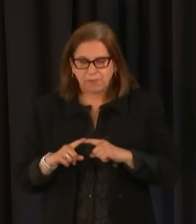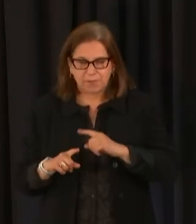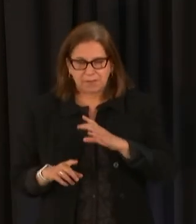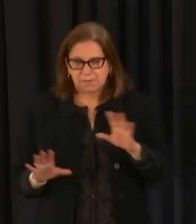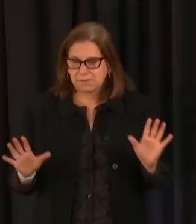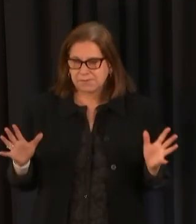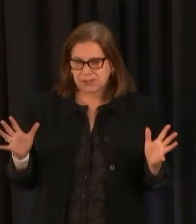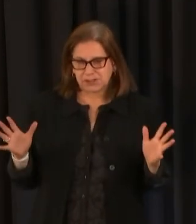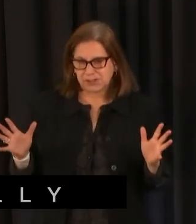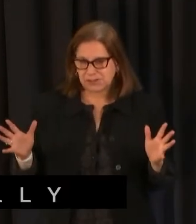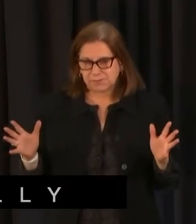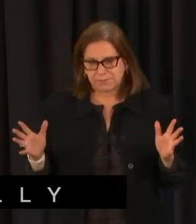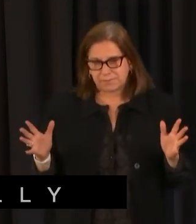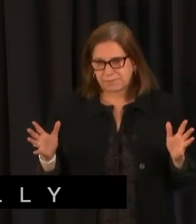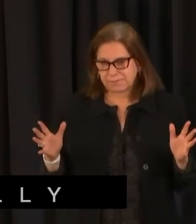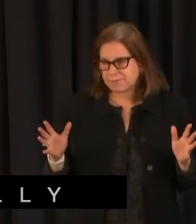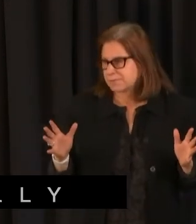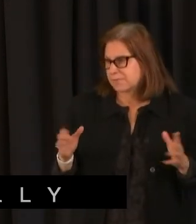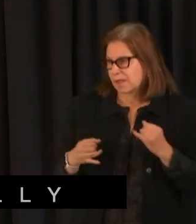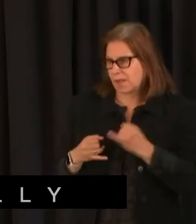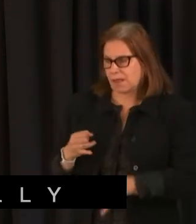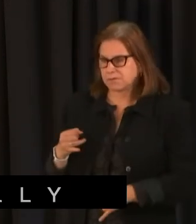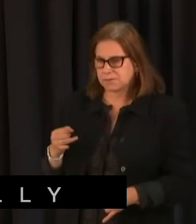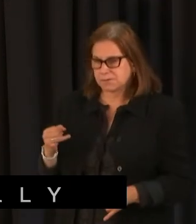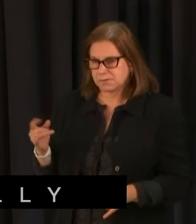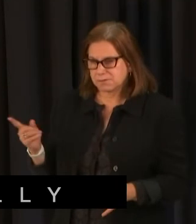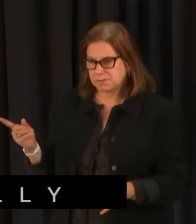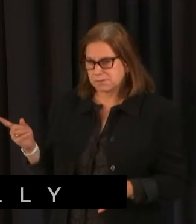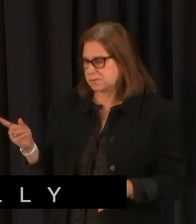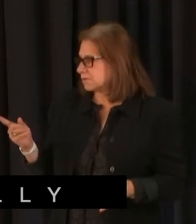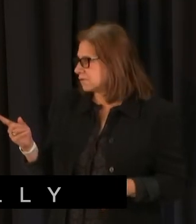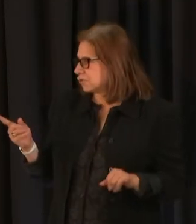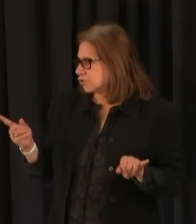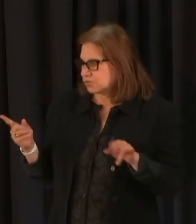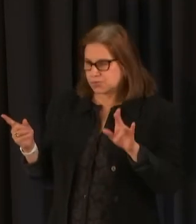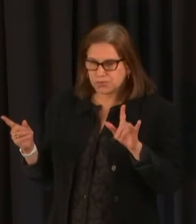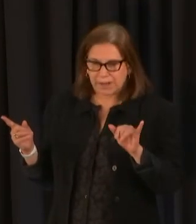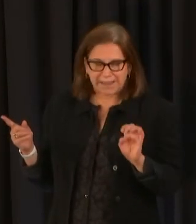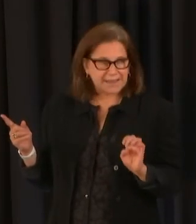Okay, last round. I'll start with Julie.